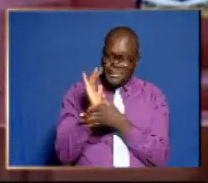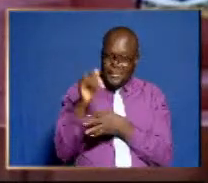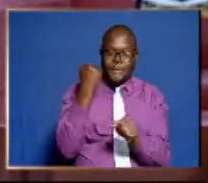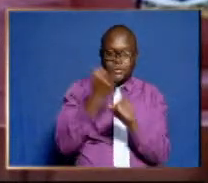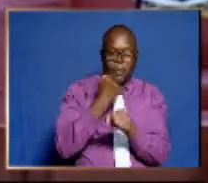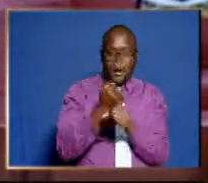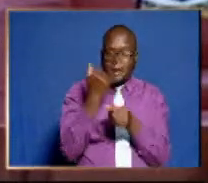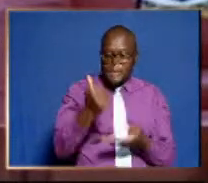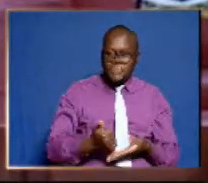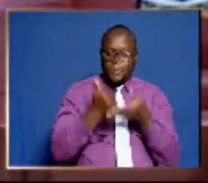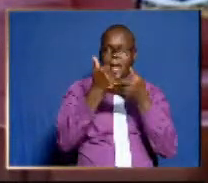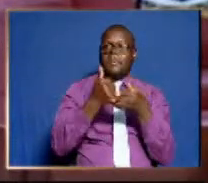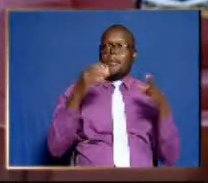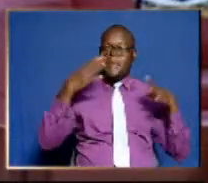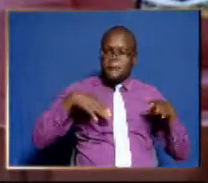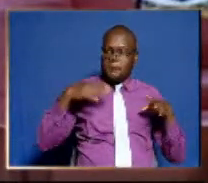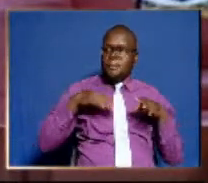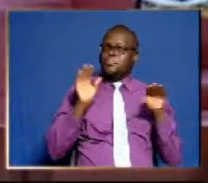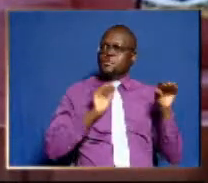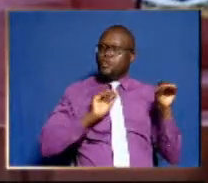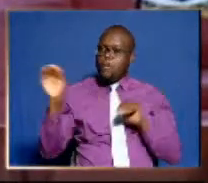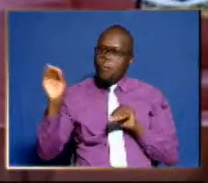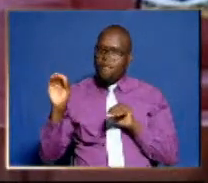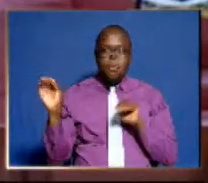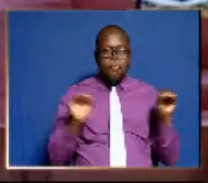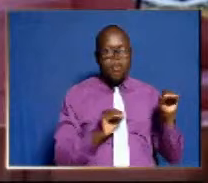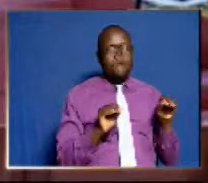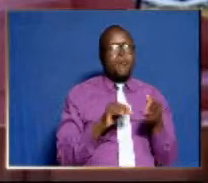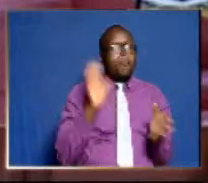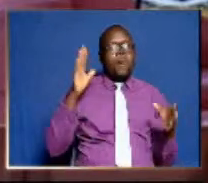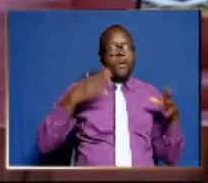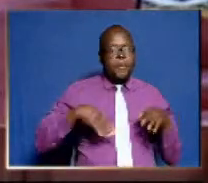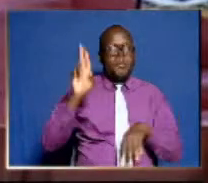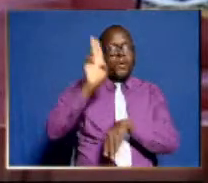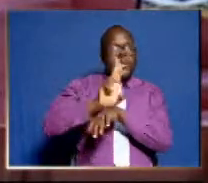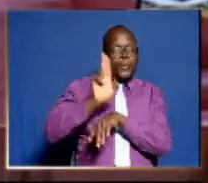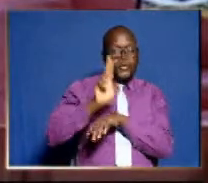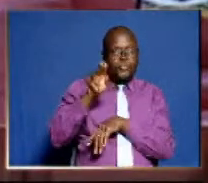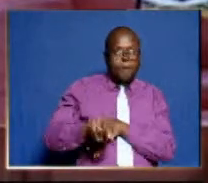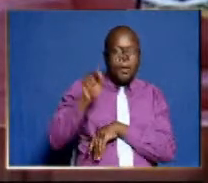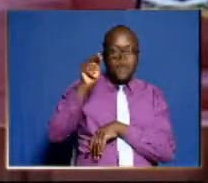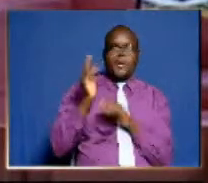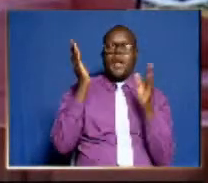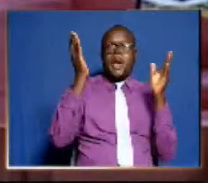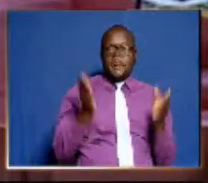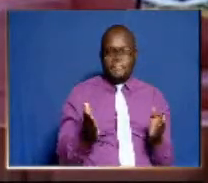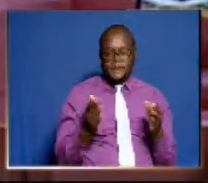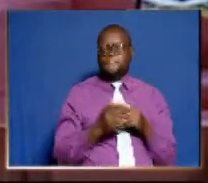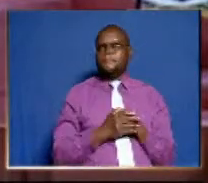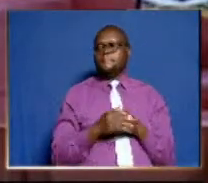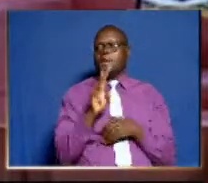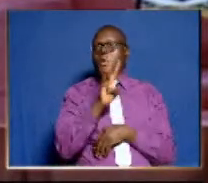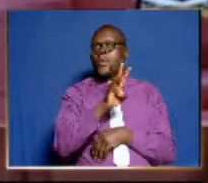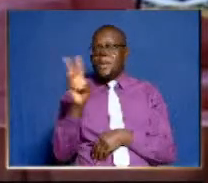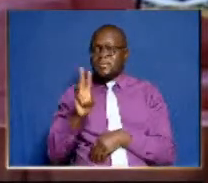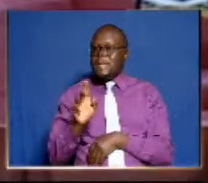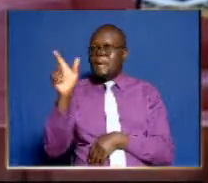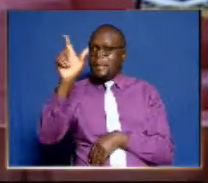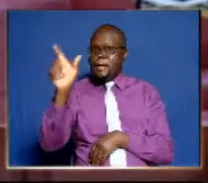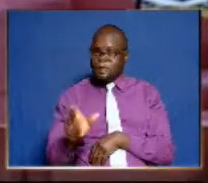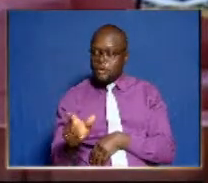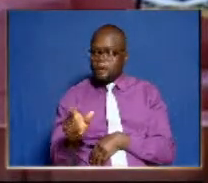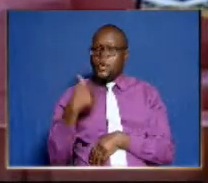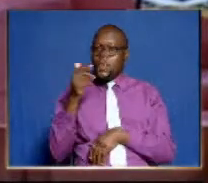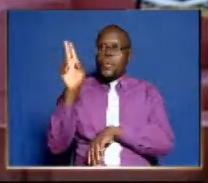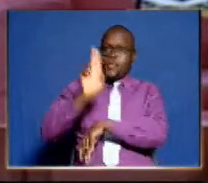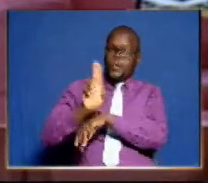to facilitate the transport for the many users from the North Rift, Western region who